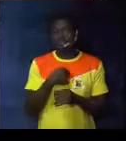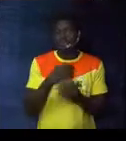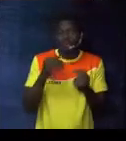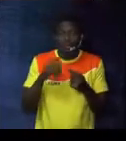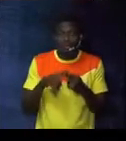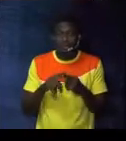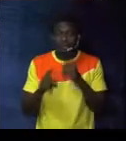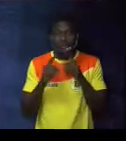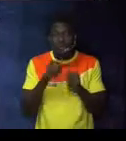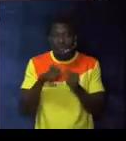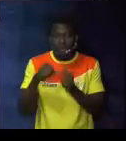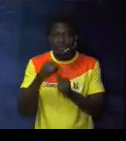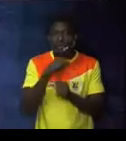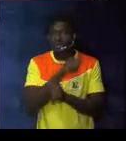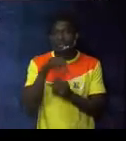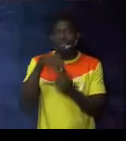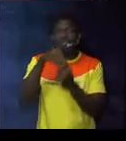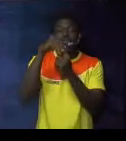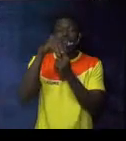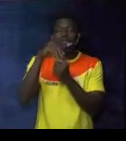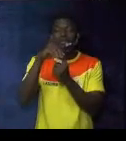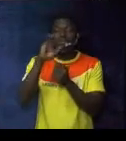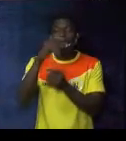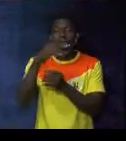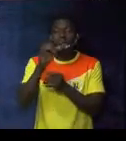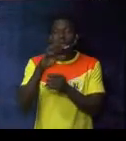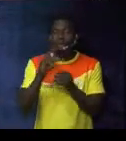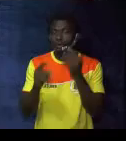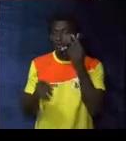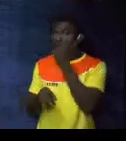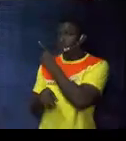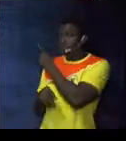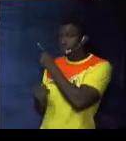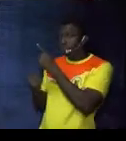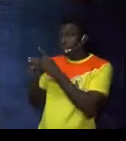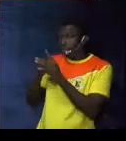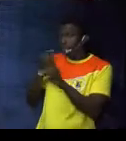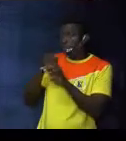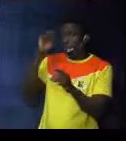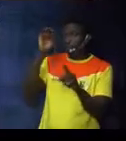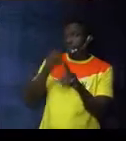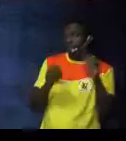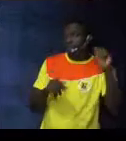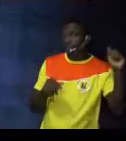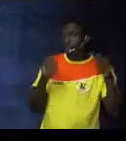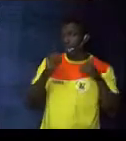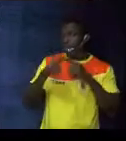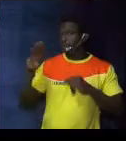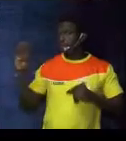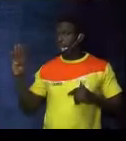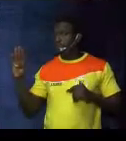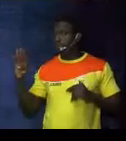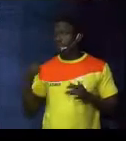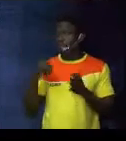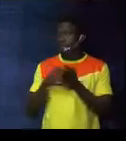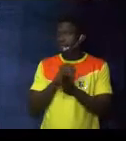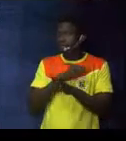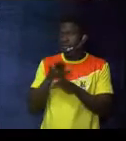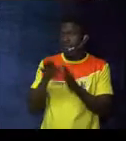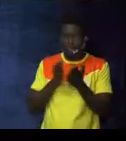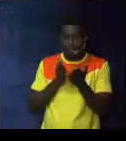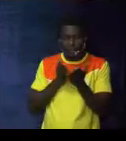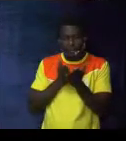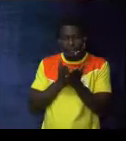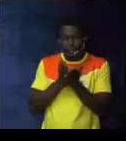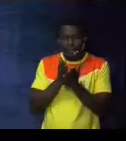Now, I want to talk about a special chord. This is a chord starting from point A and touching point B. But